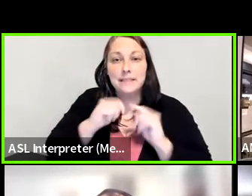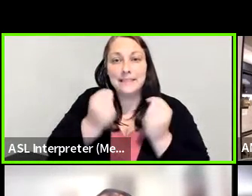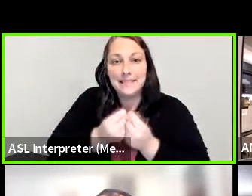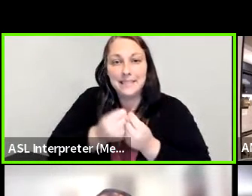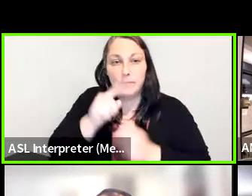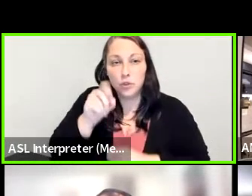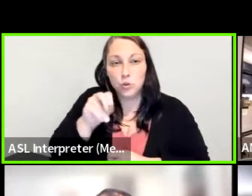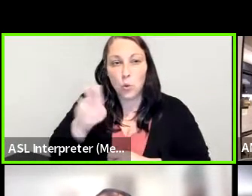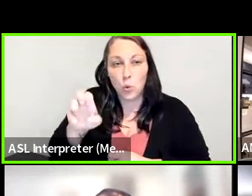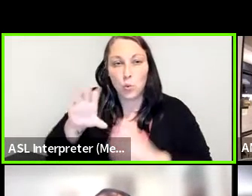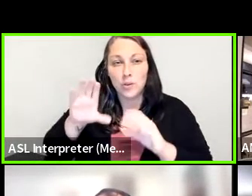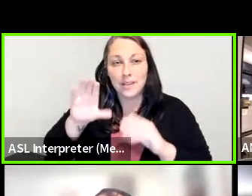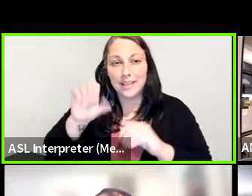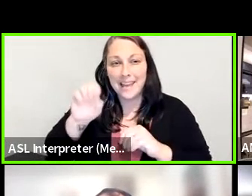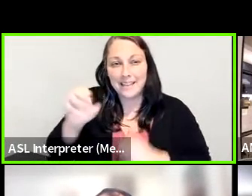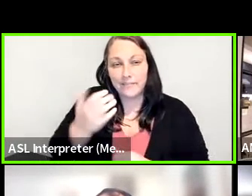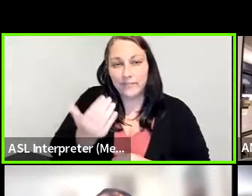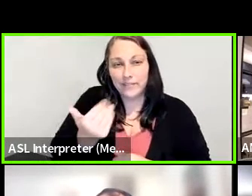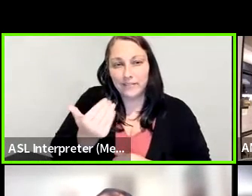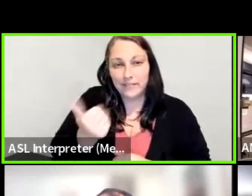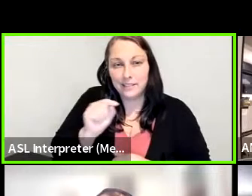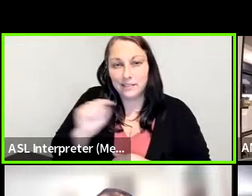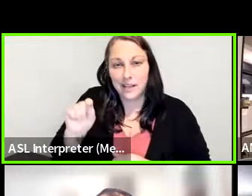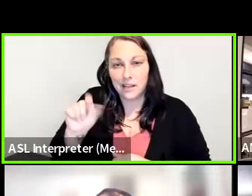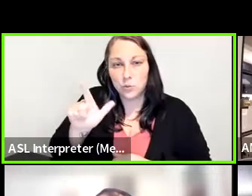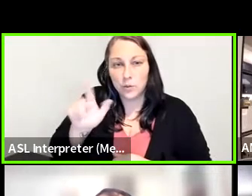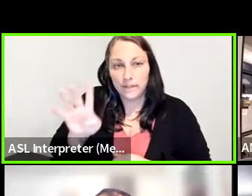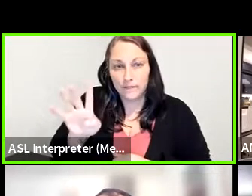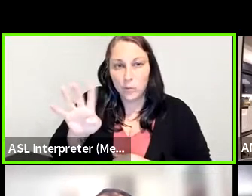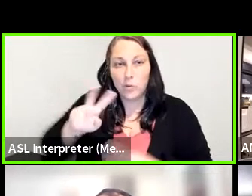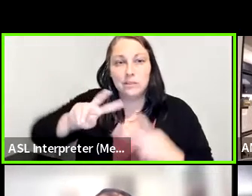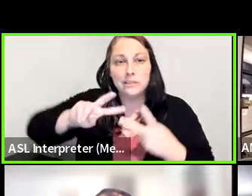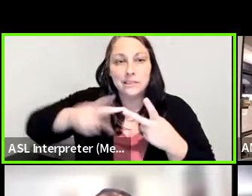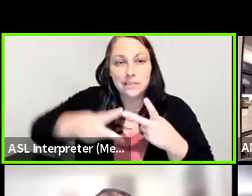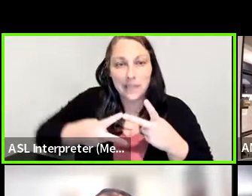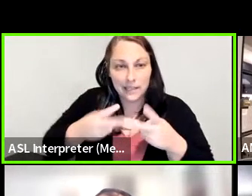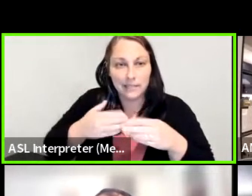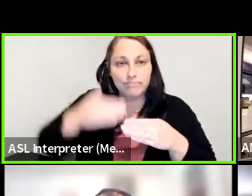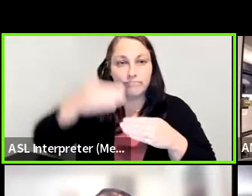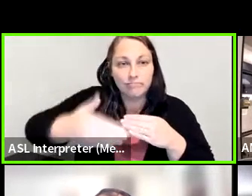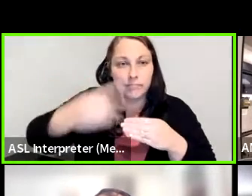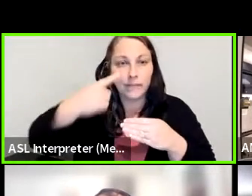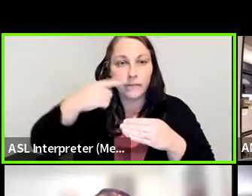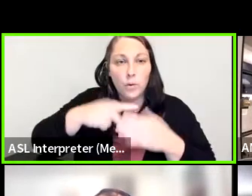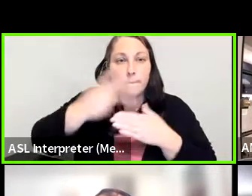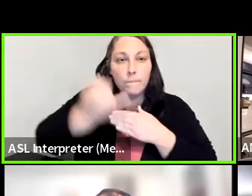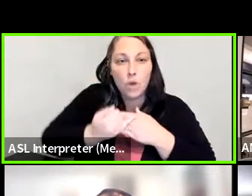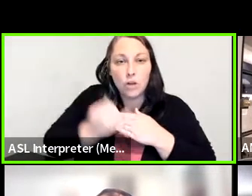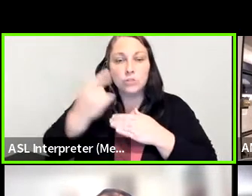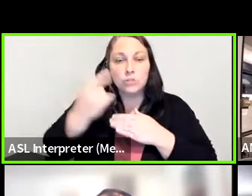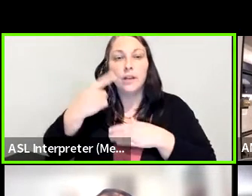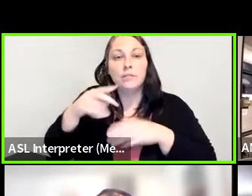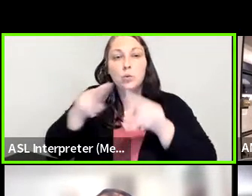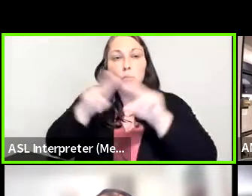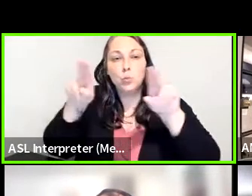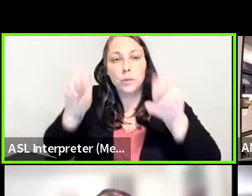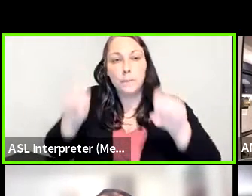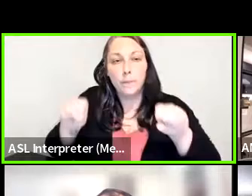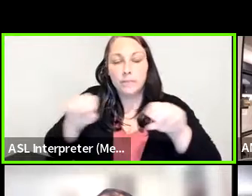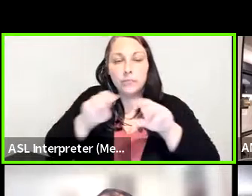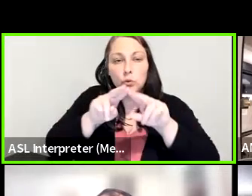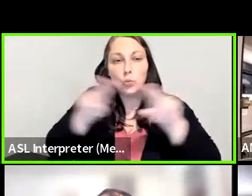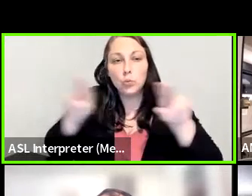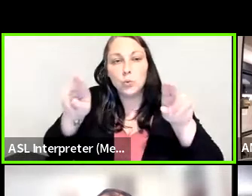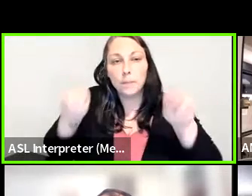It's a 15-24, it's a second stage PUD for a project proposed for the Union Market area.